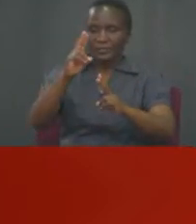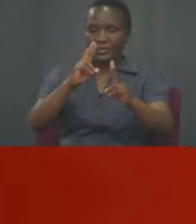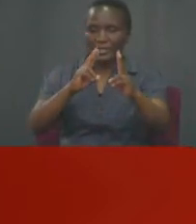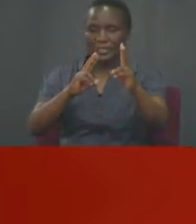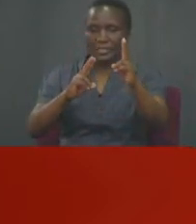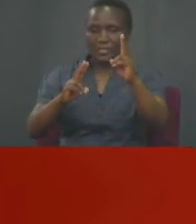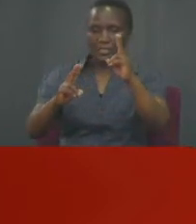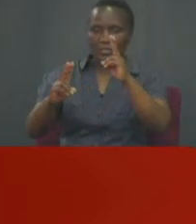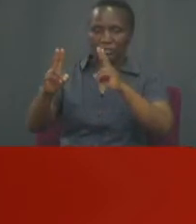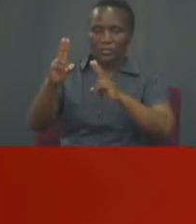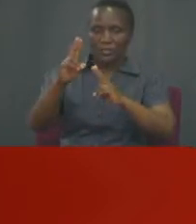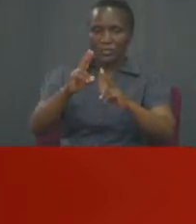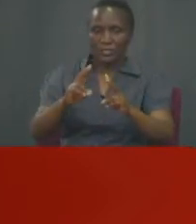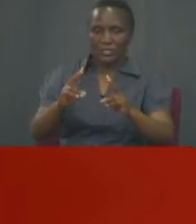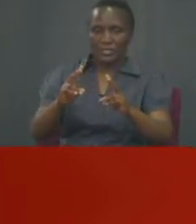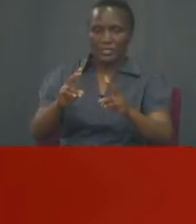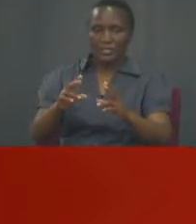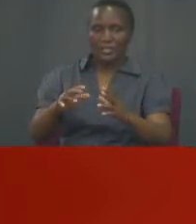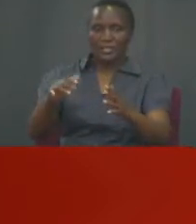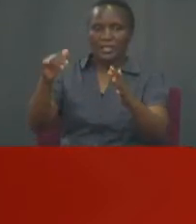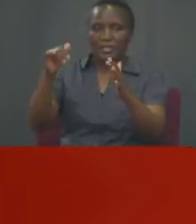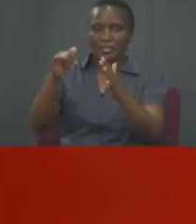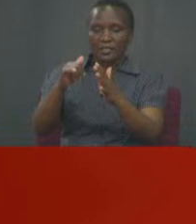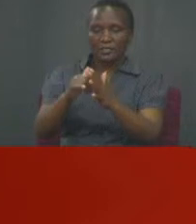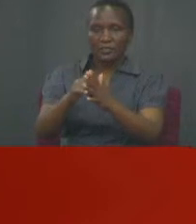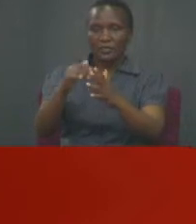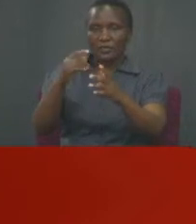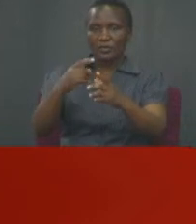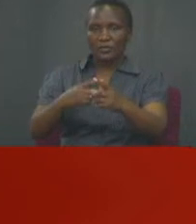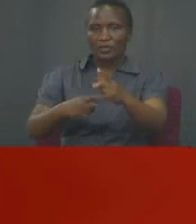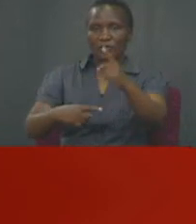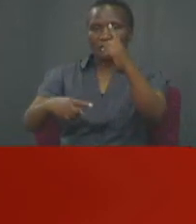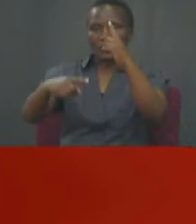glorious victory that